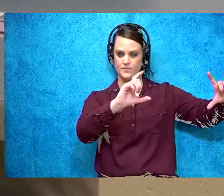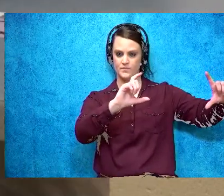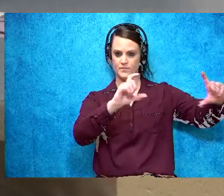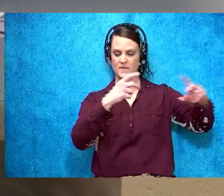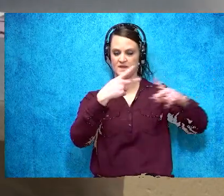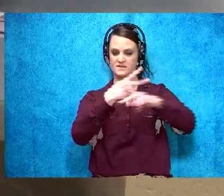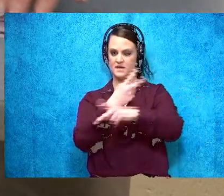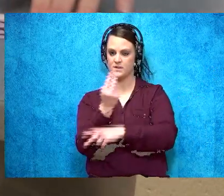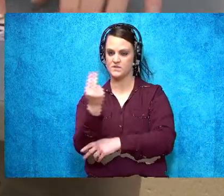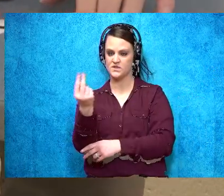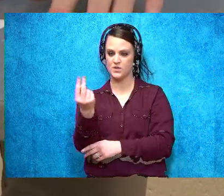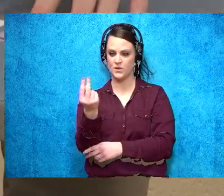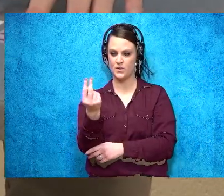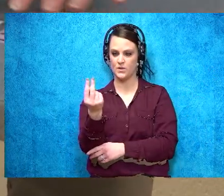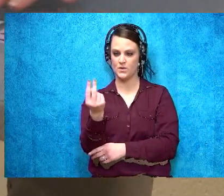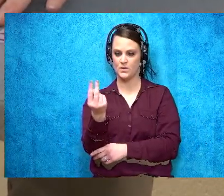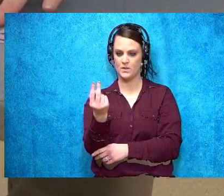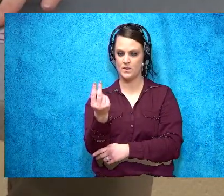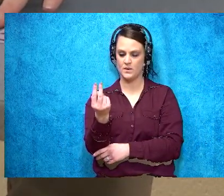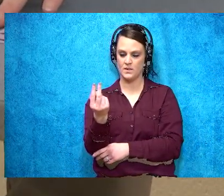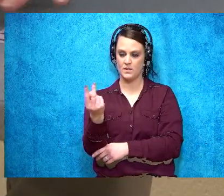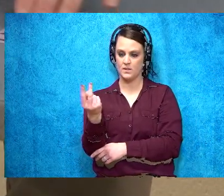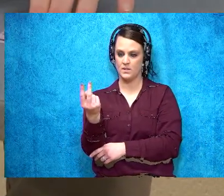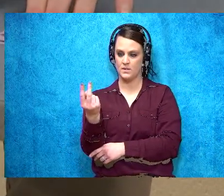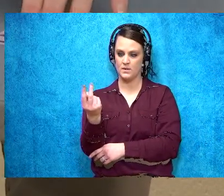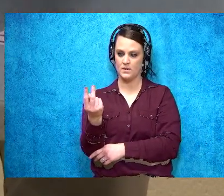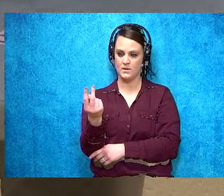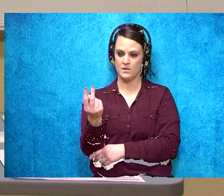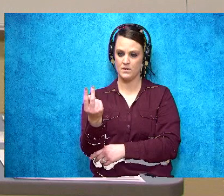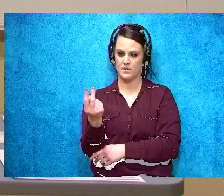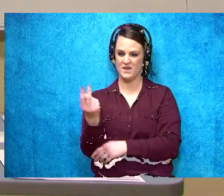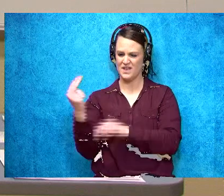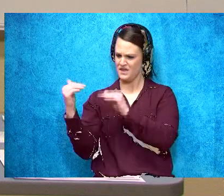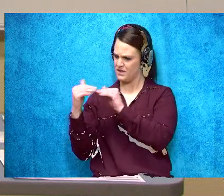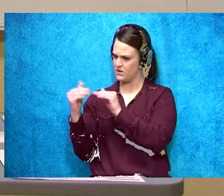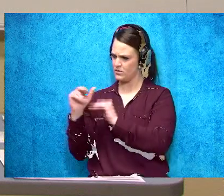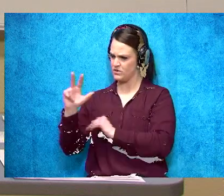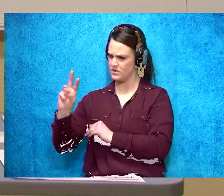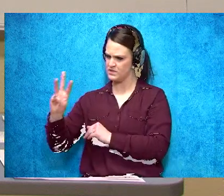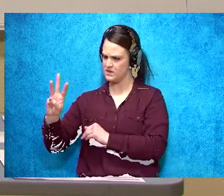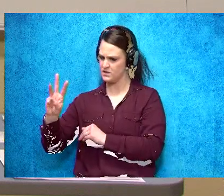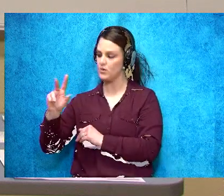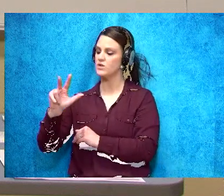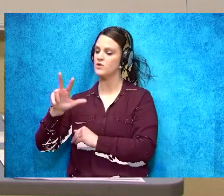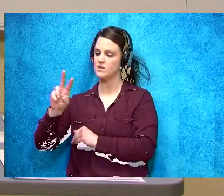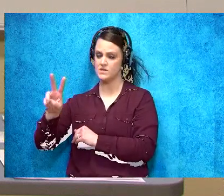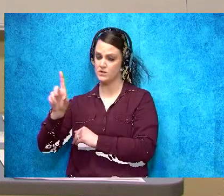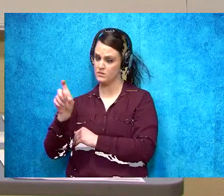then if I multiplied that by 2, would that be 32?